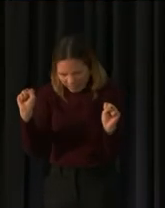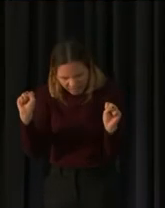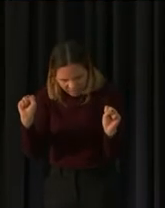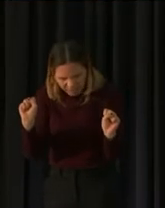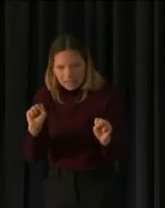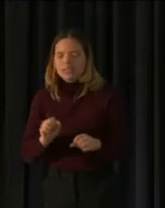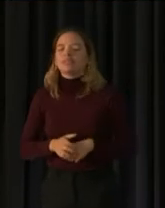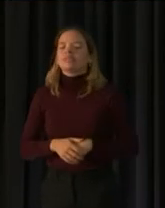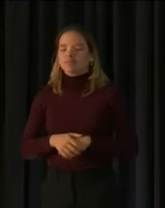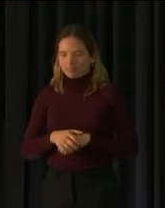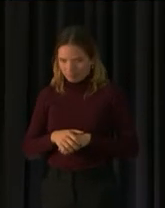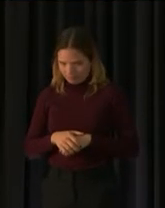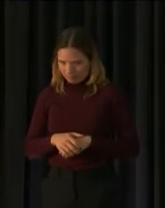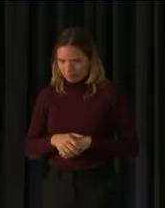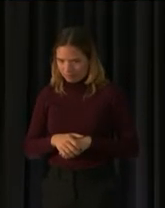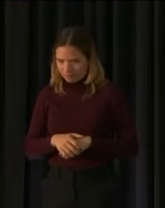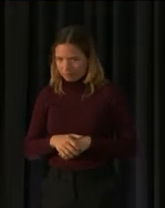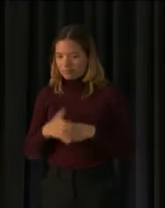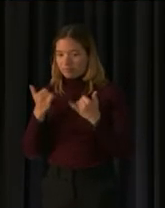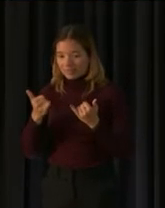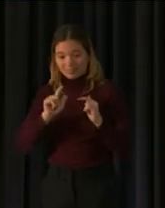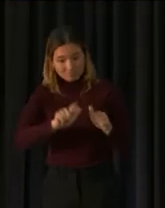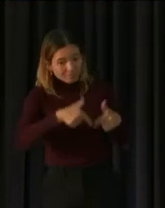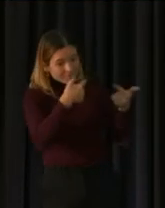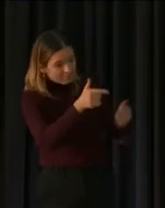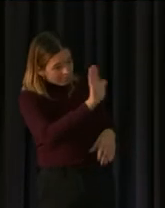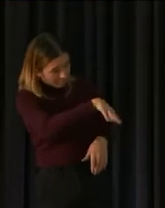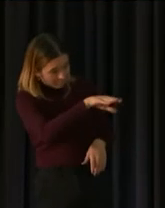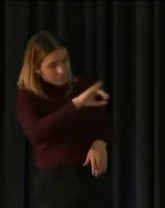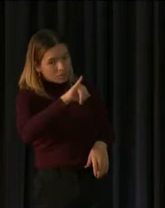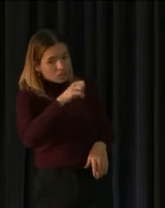Going to kick it over to my colleague, Jessica.